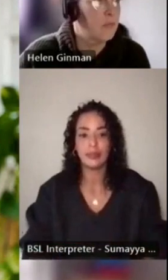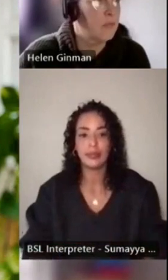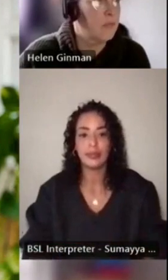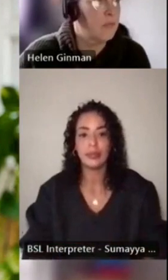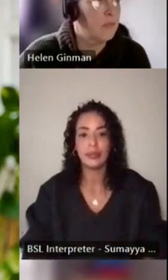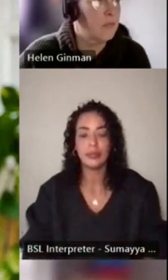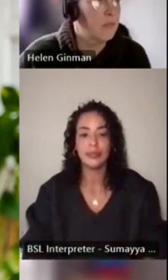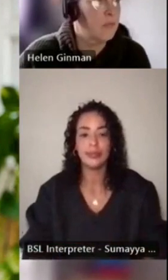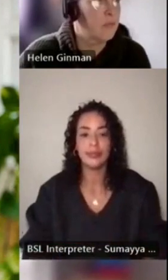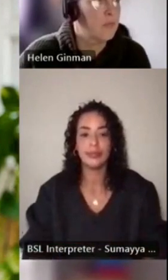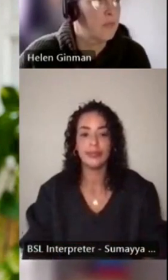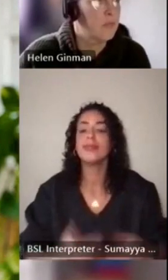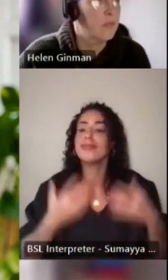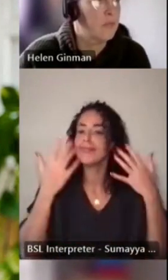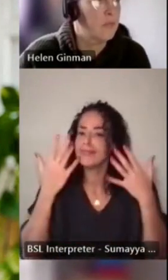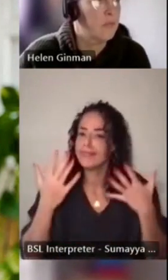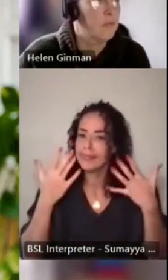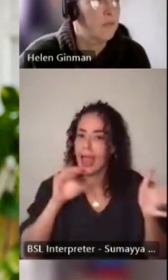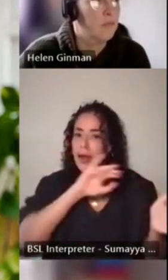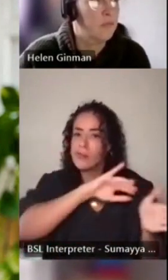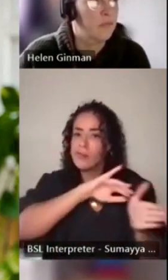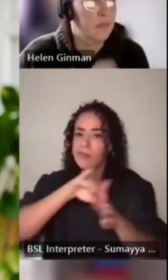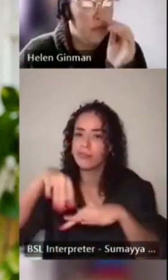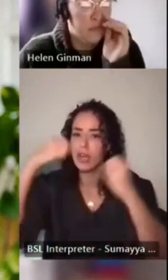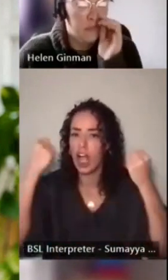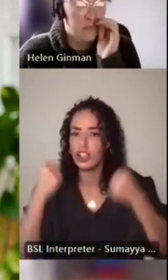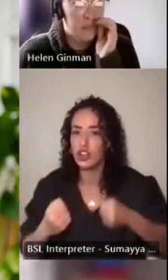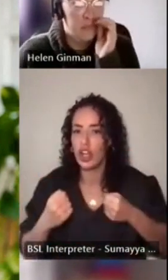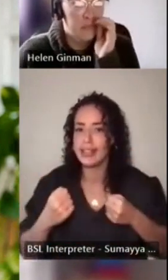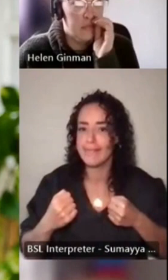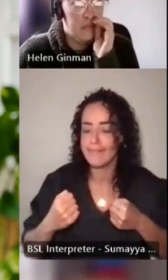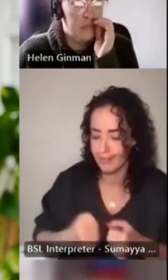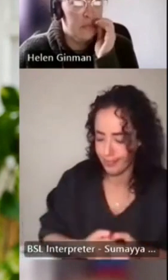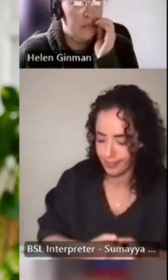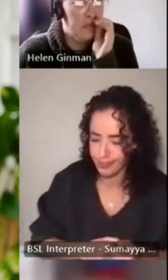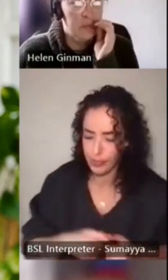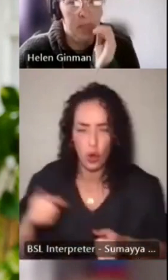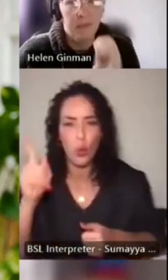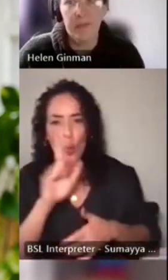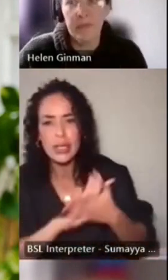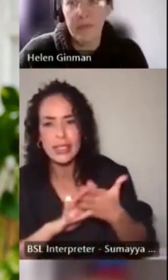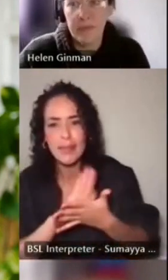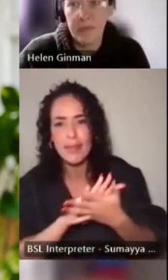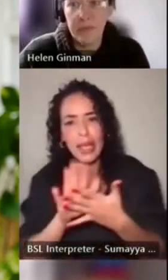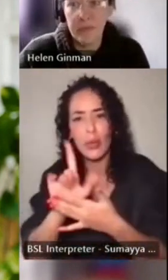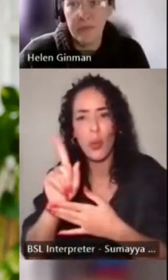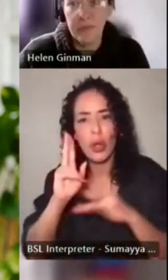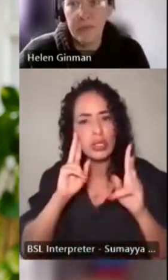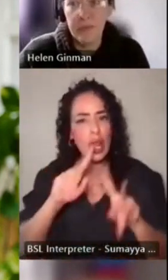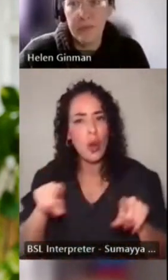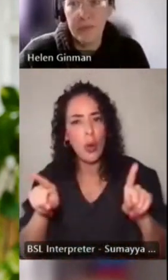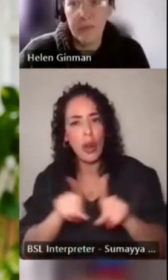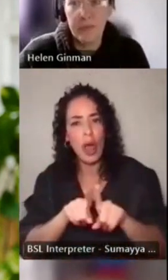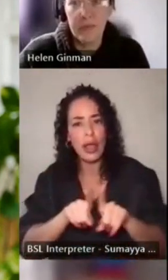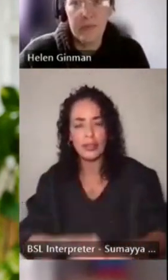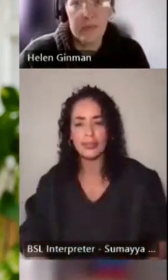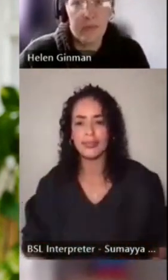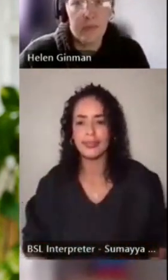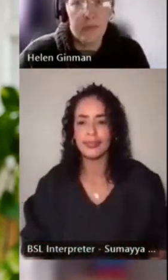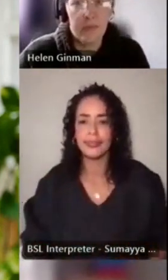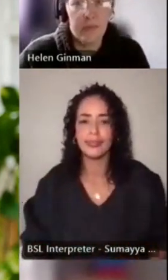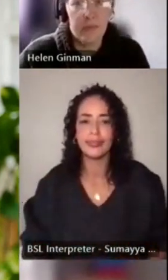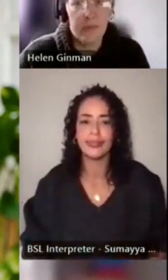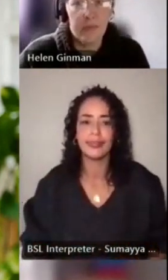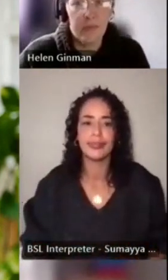Okay, so now we're going to look at assertiveness. So what do you think being assertive looks like? So you can put